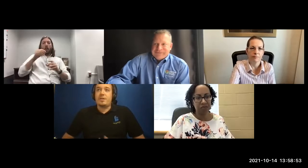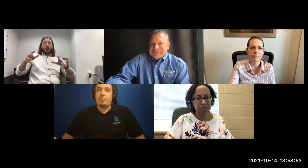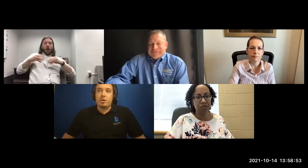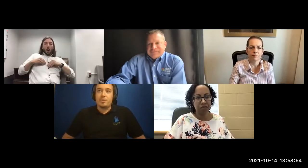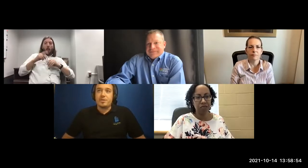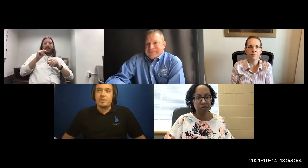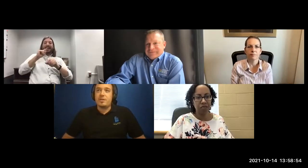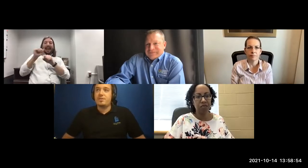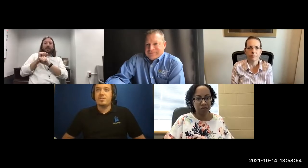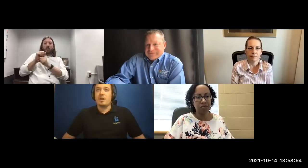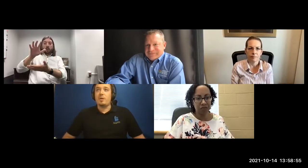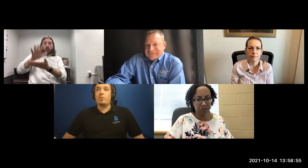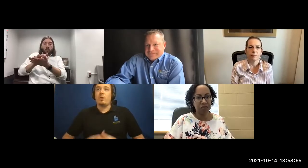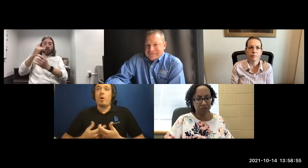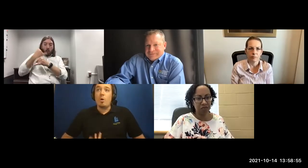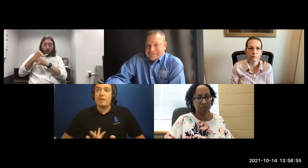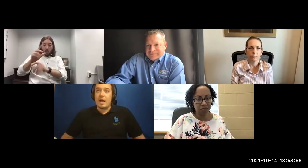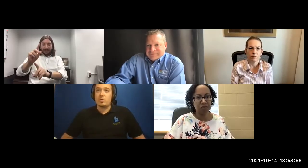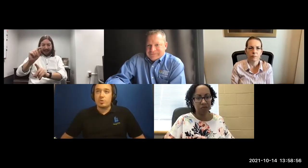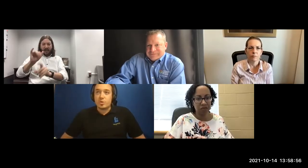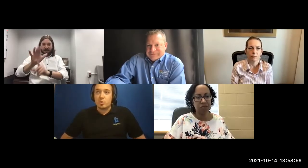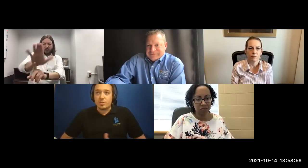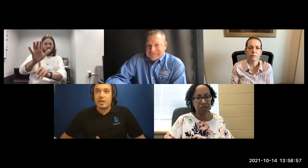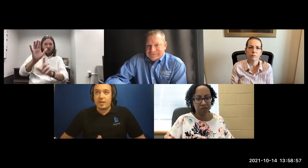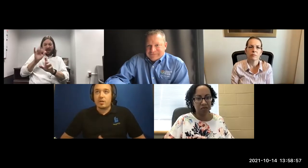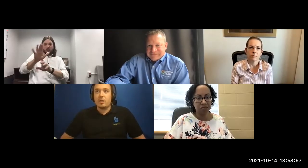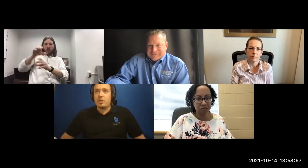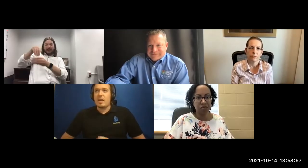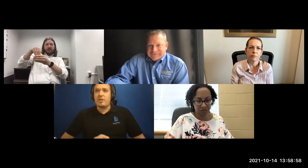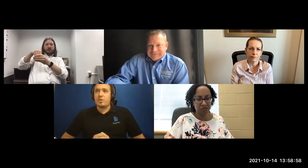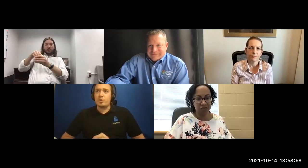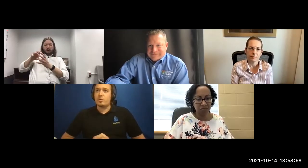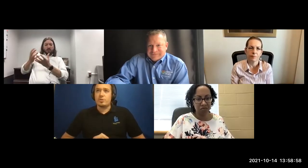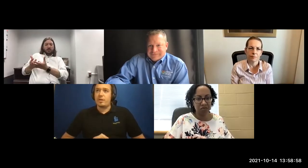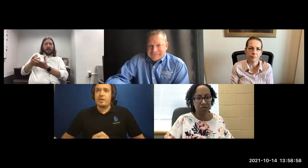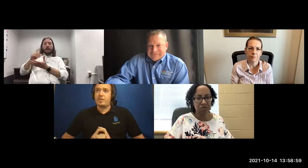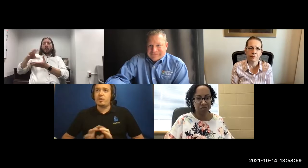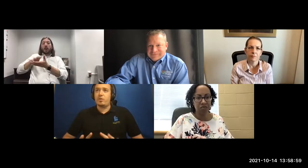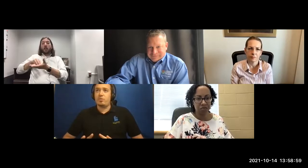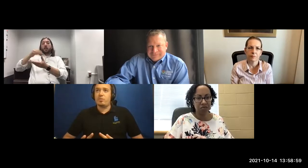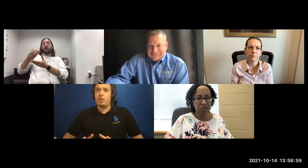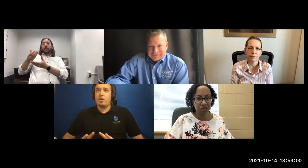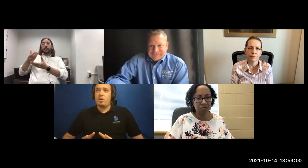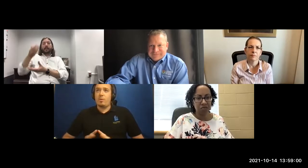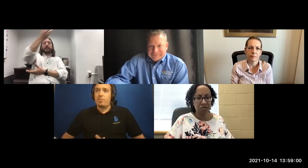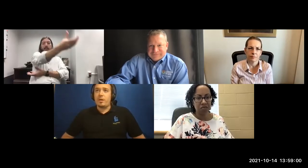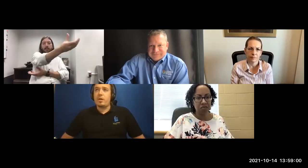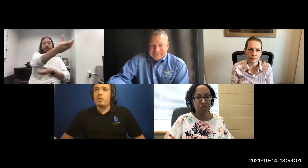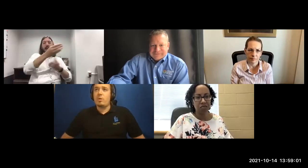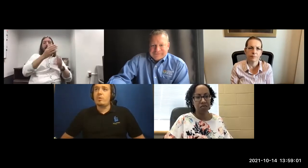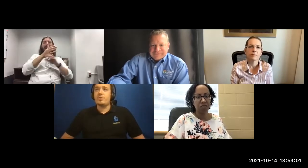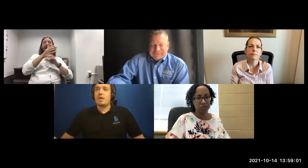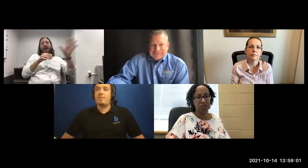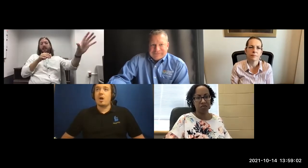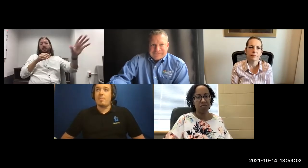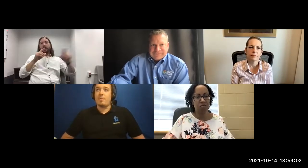data center purposes. This does not mean we would own the actual school's data. That is your school's data, that's internal property.